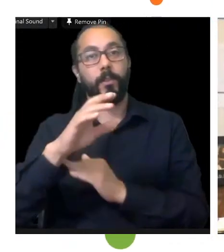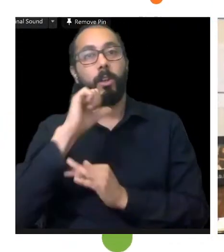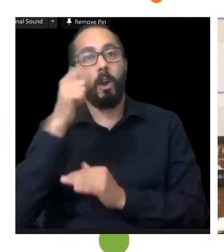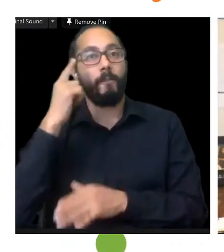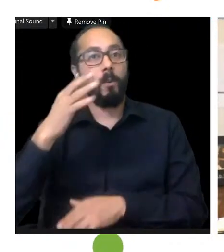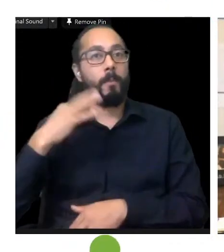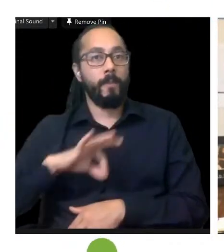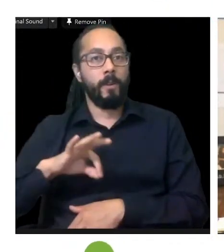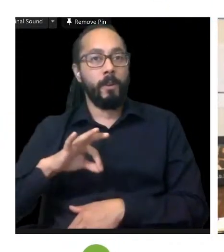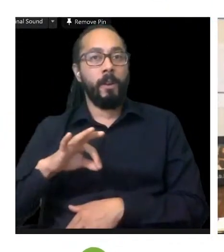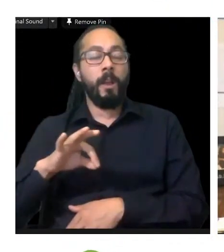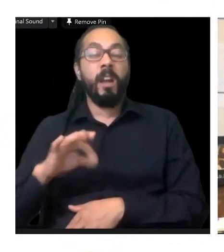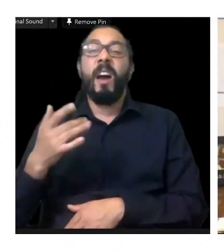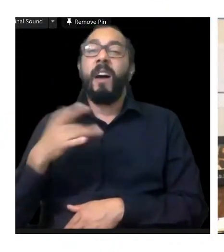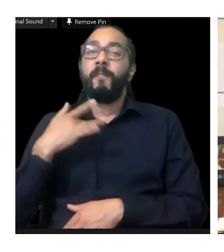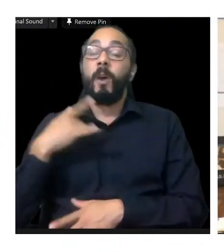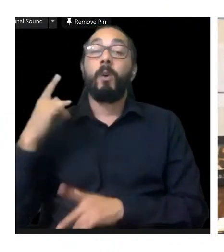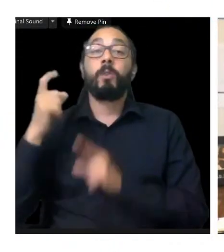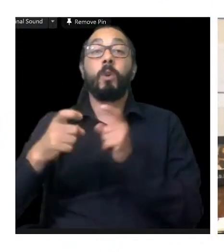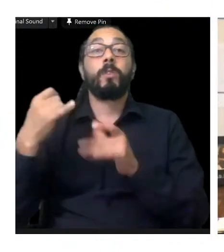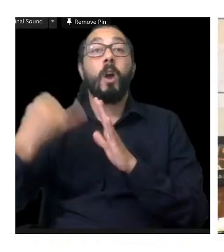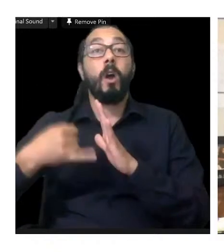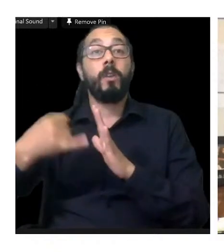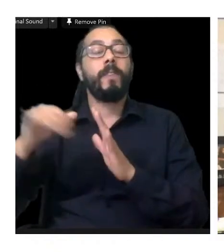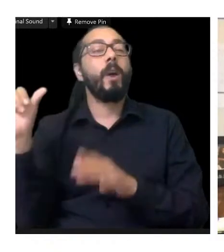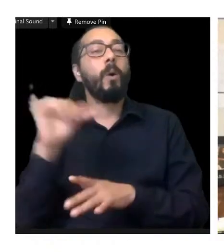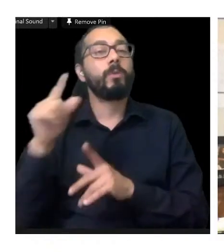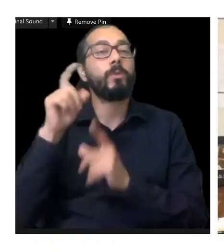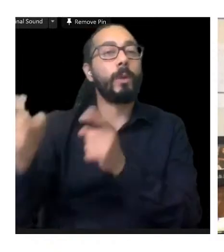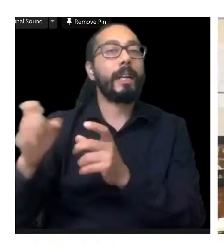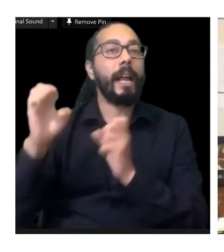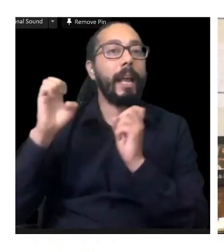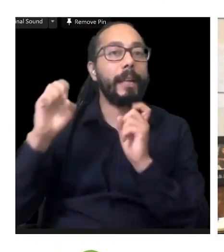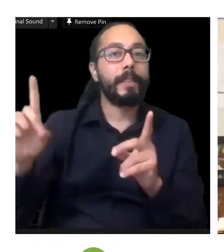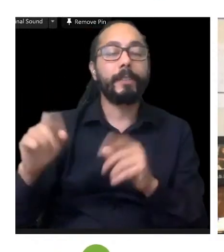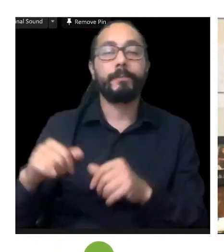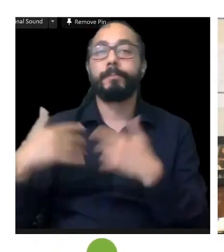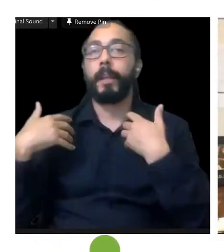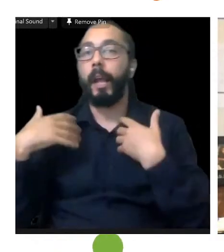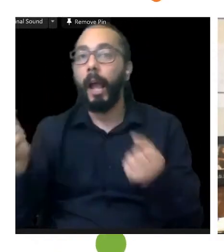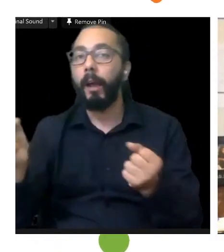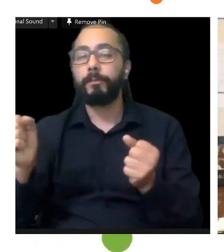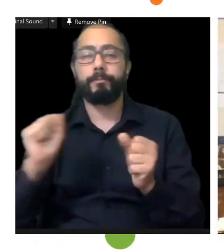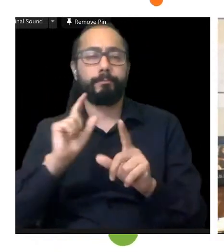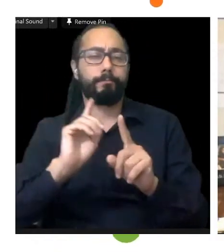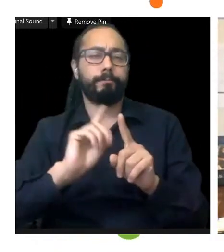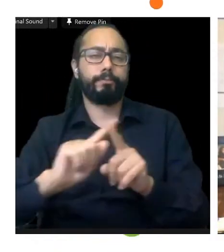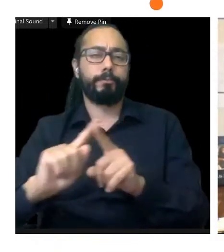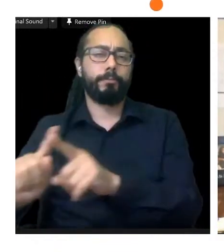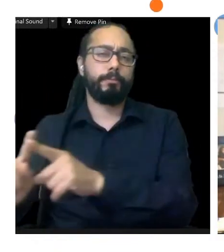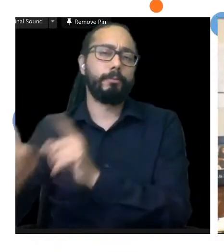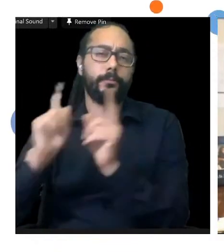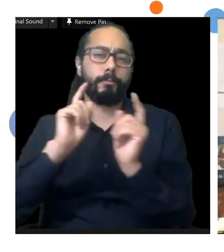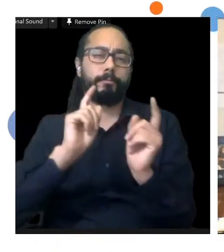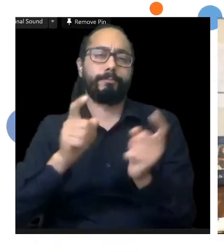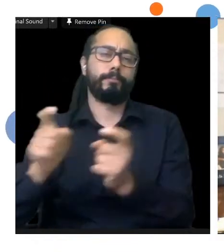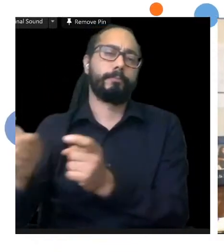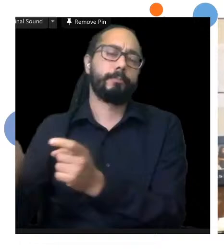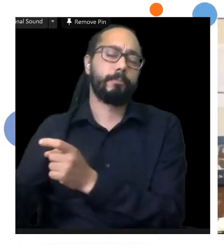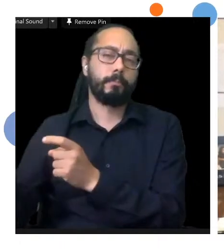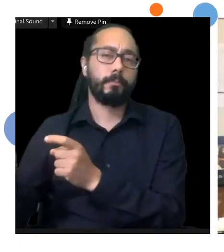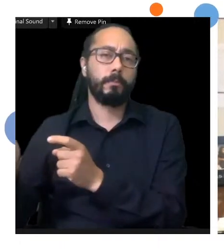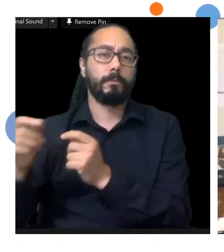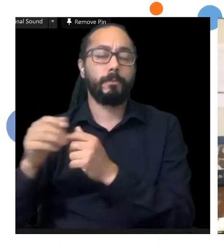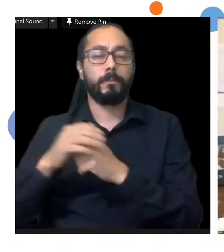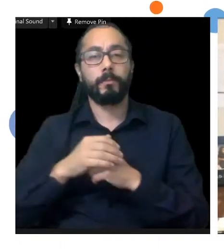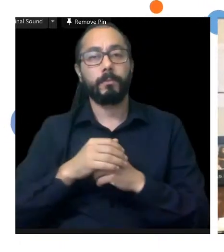also donate to health and they donate to education. They donate to all sorts of causes. I think the beautiful thing about this is